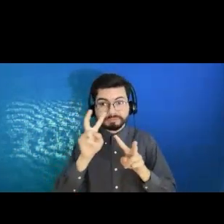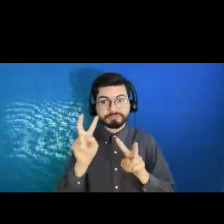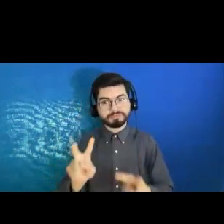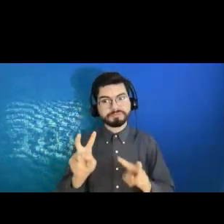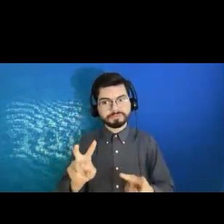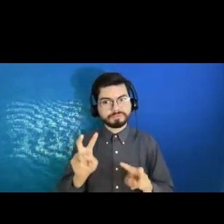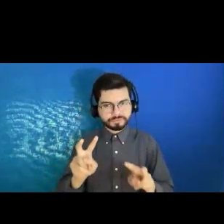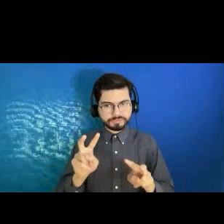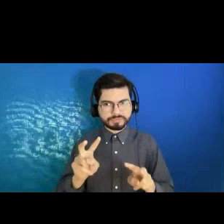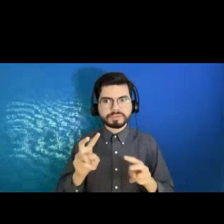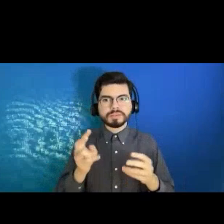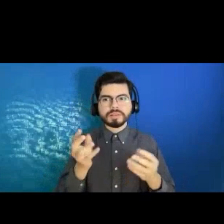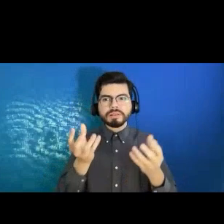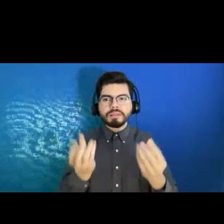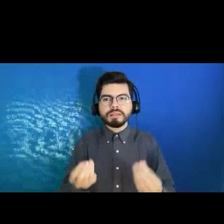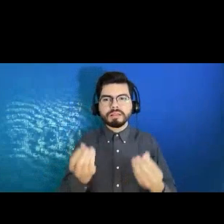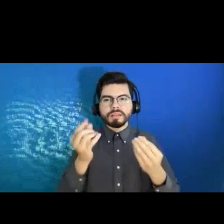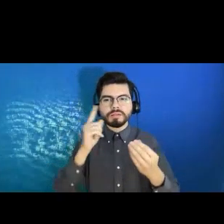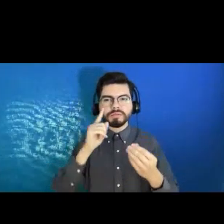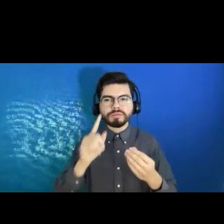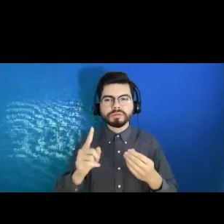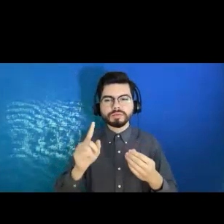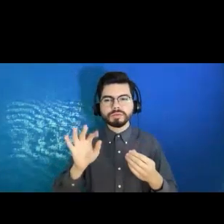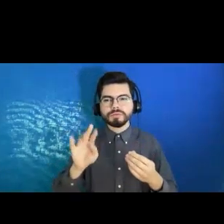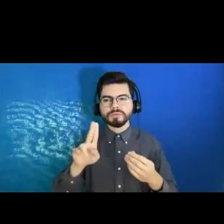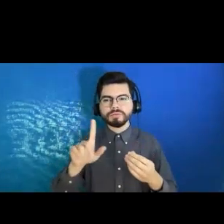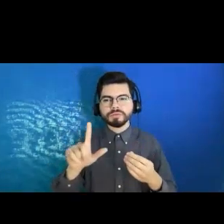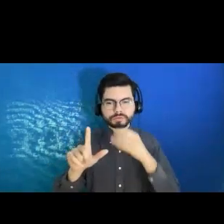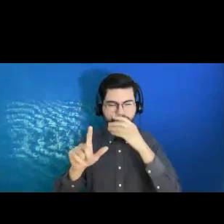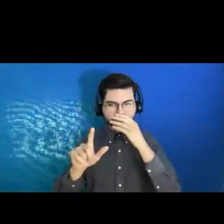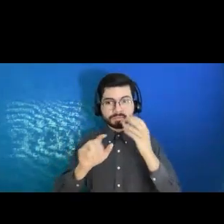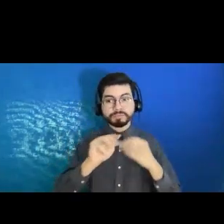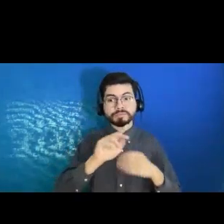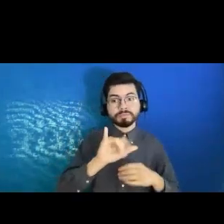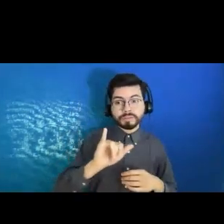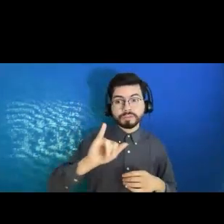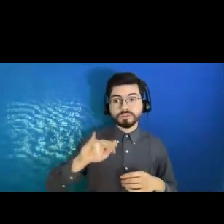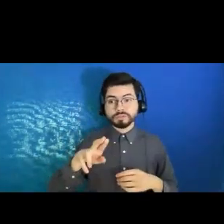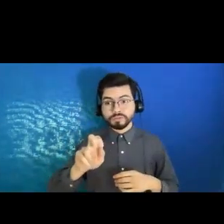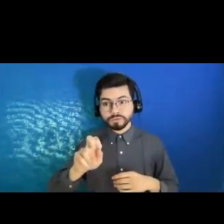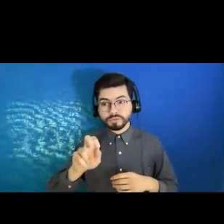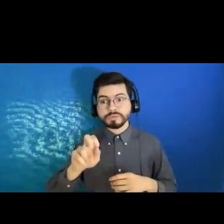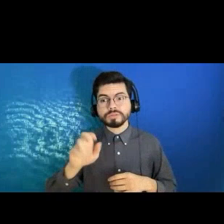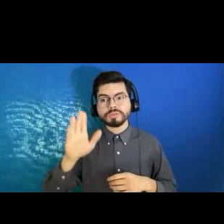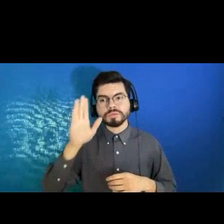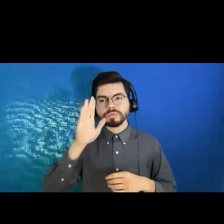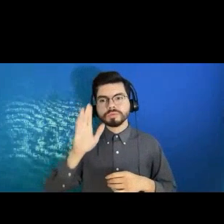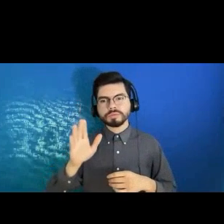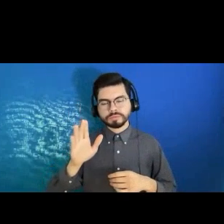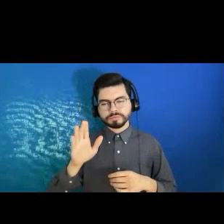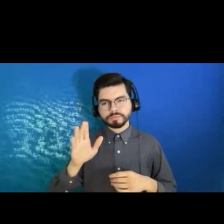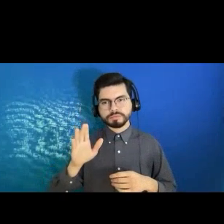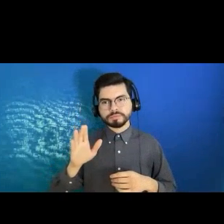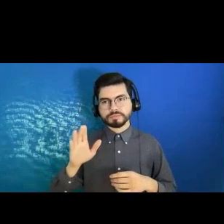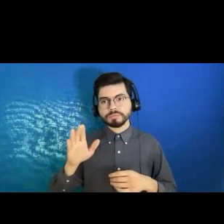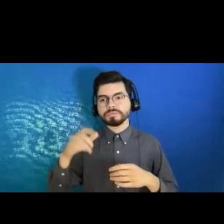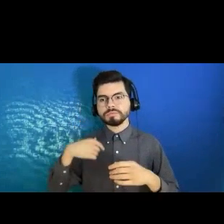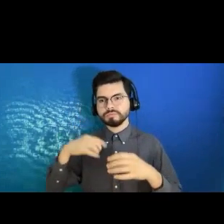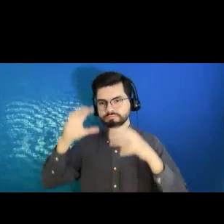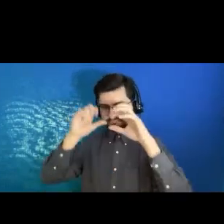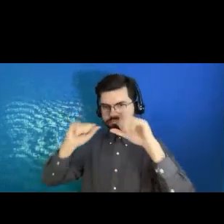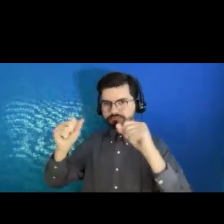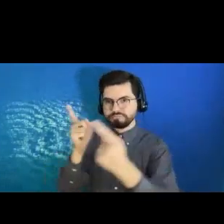the fuels. We'll see what kind of rains we get in May and June. I usually talk to the superintendent about fire season towards the end of June